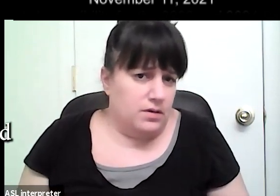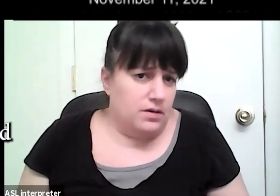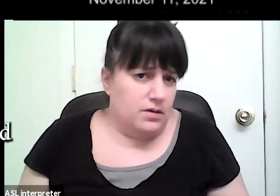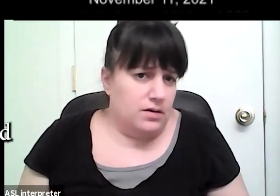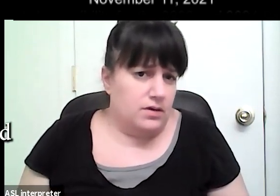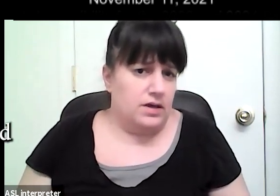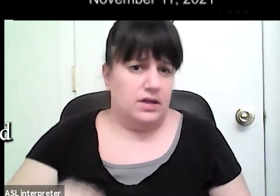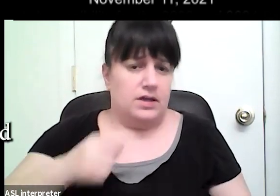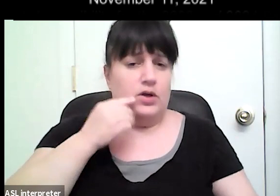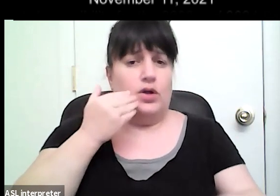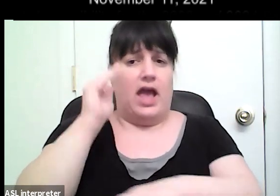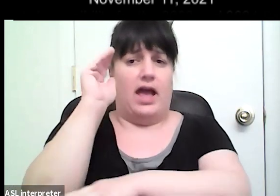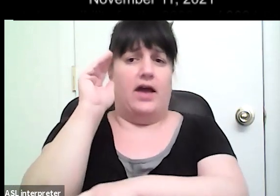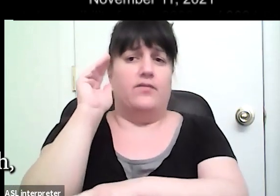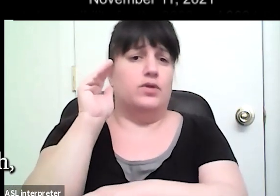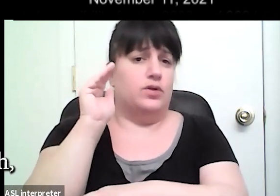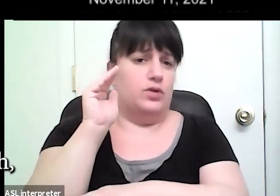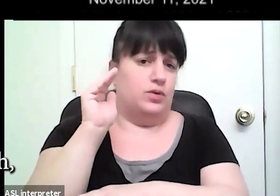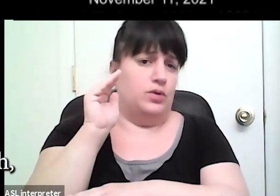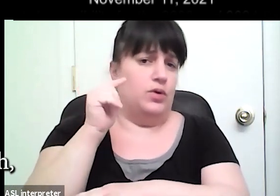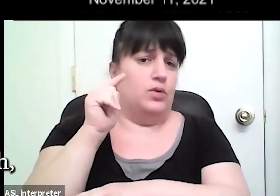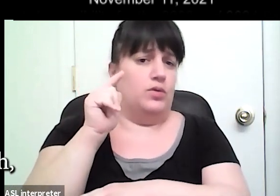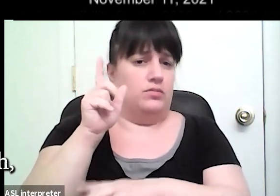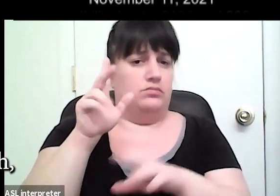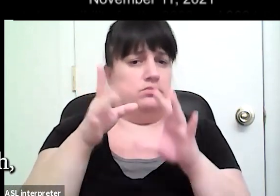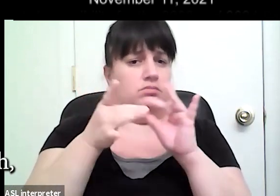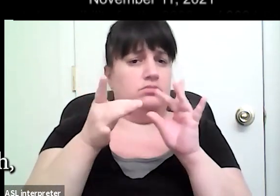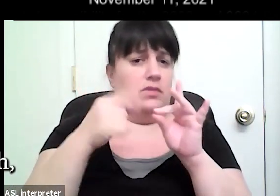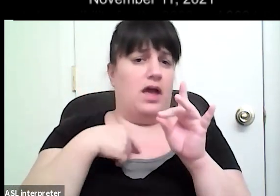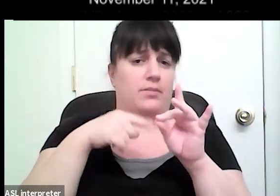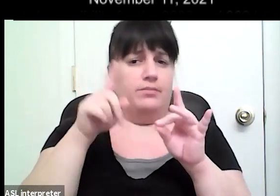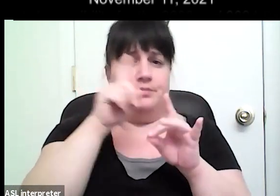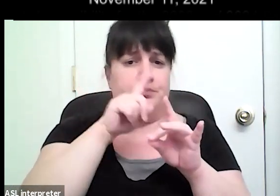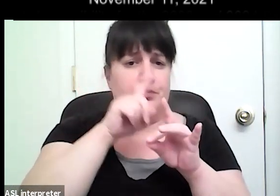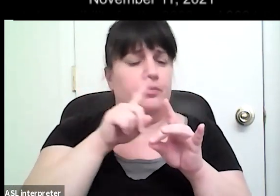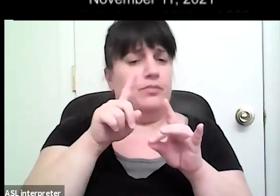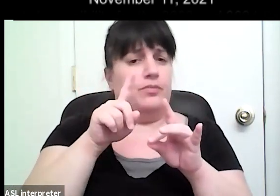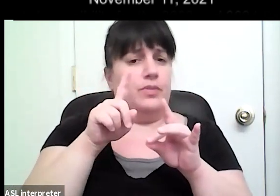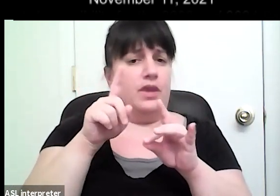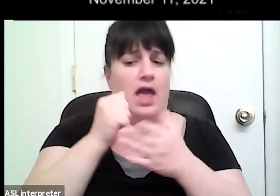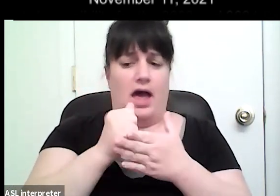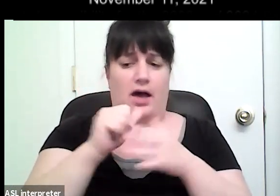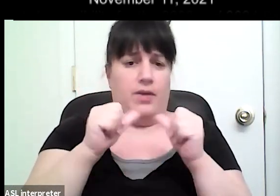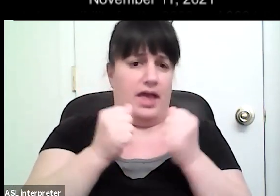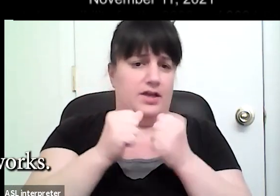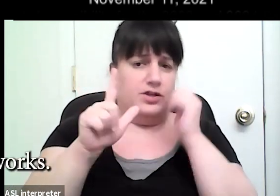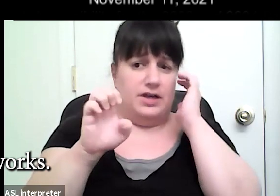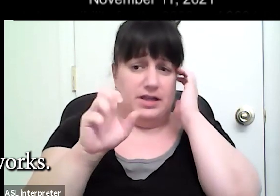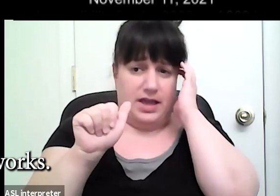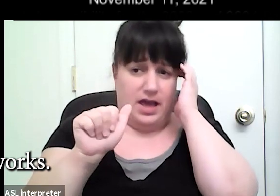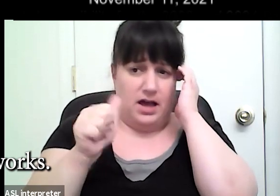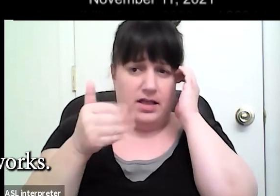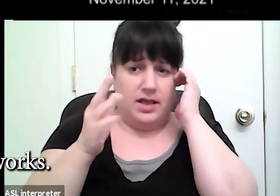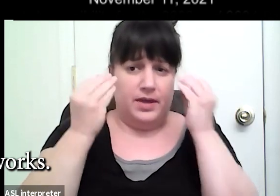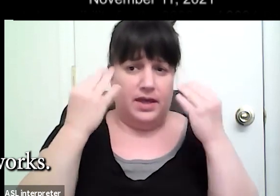board the ISS Astrios. I am your artificial help agent, Leah. Let me give you an overview